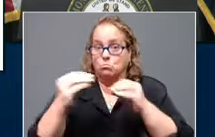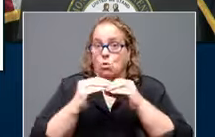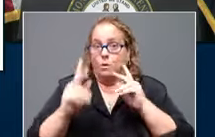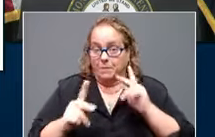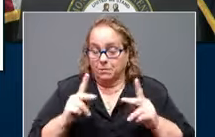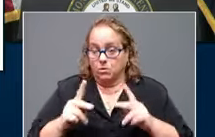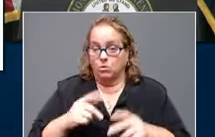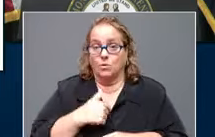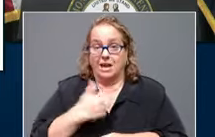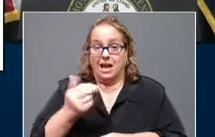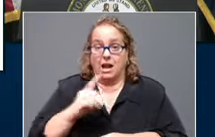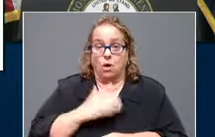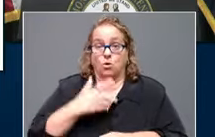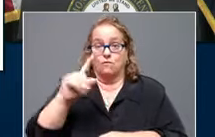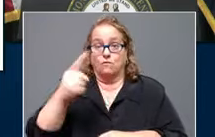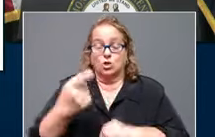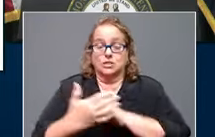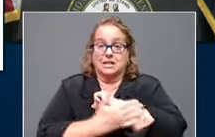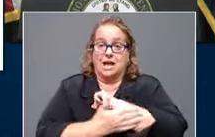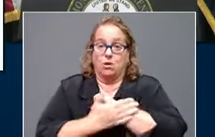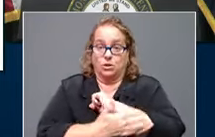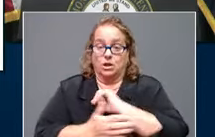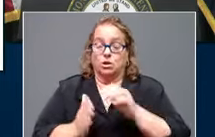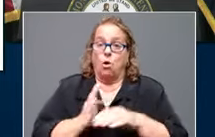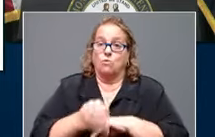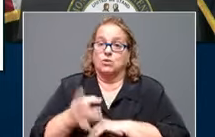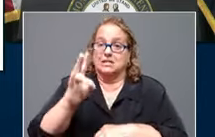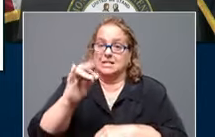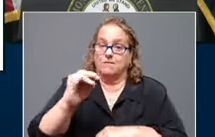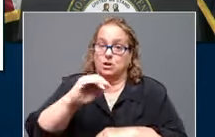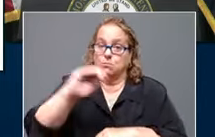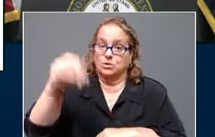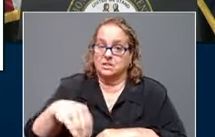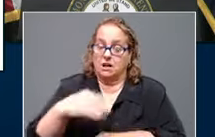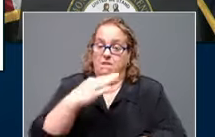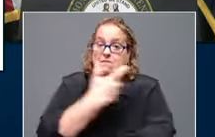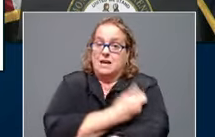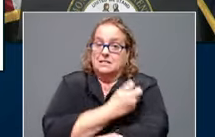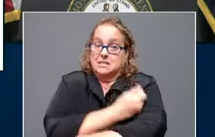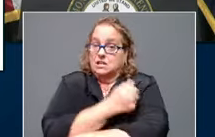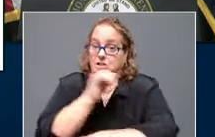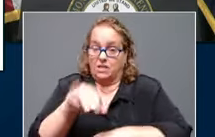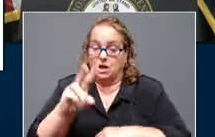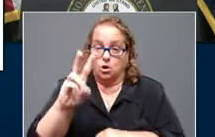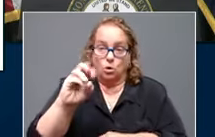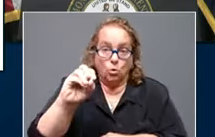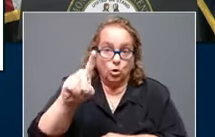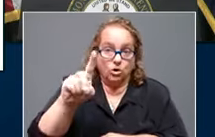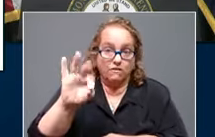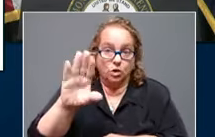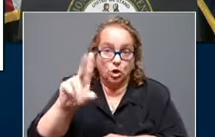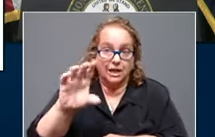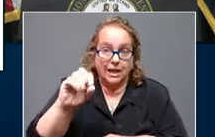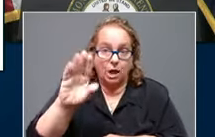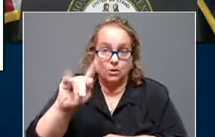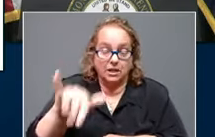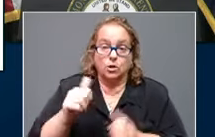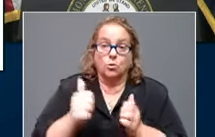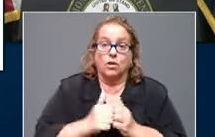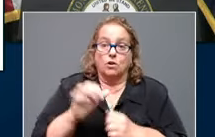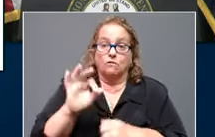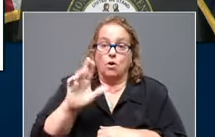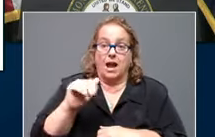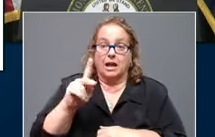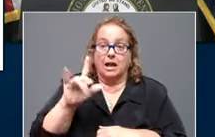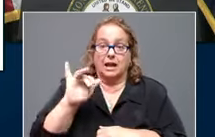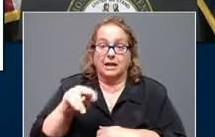variant is so aggressive. We see some of the same problems in these 2 counties, even with that rate, which